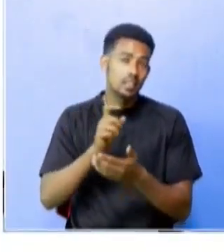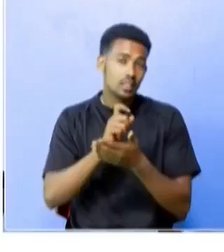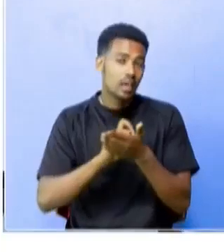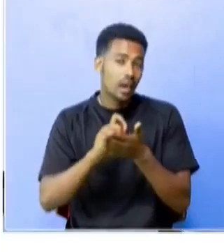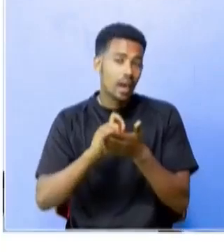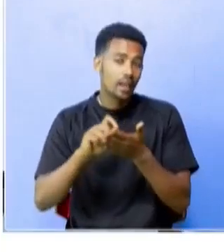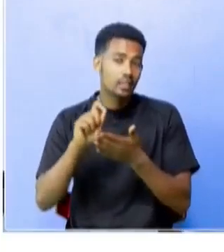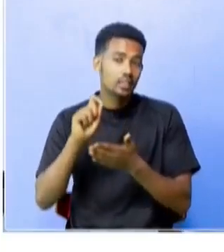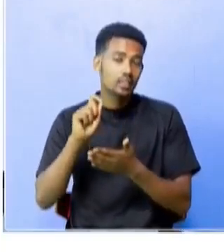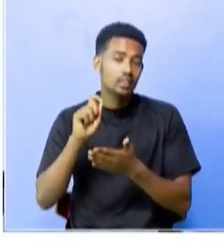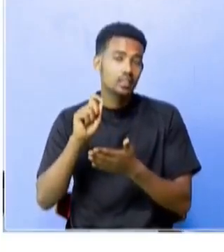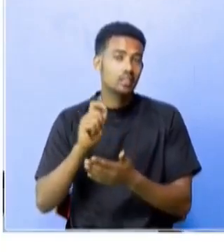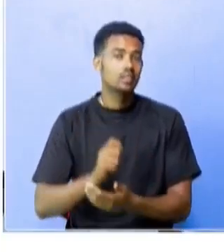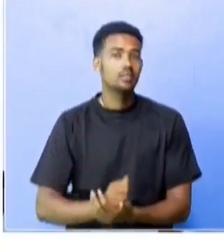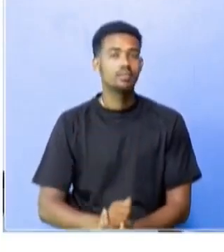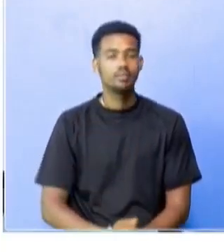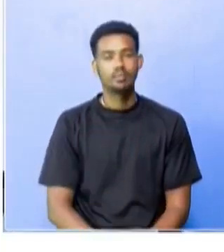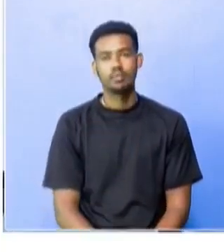writing